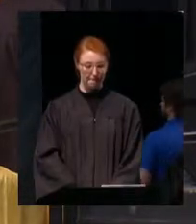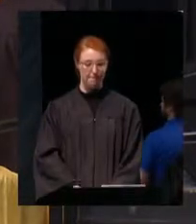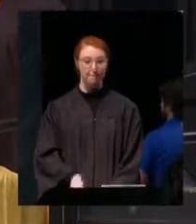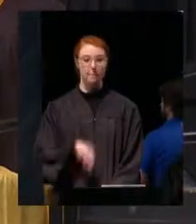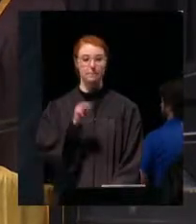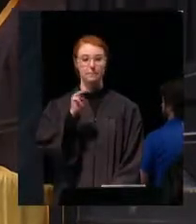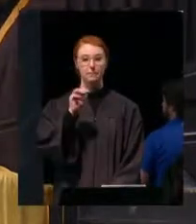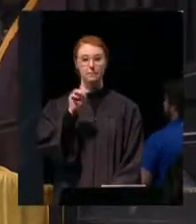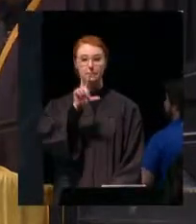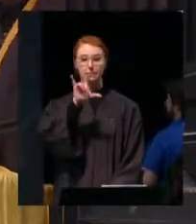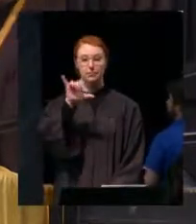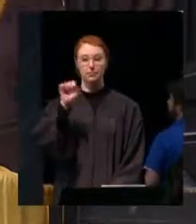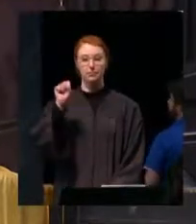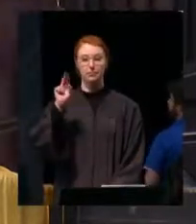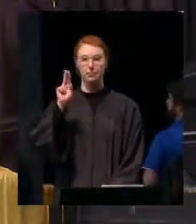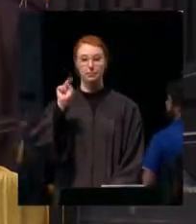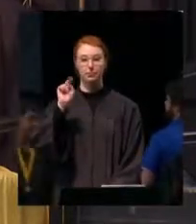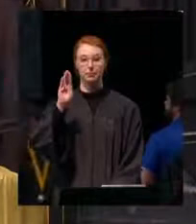Molly Sunbaum.